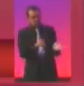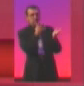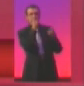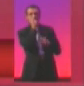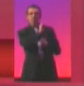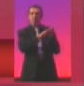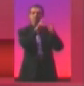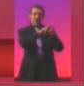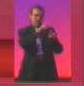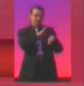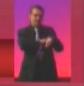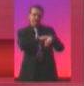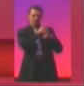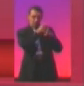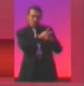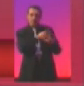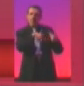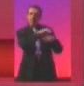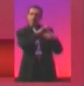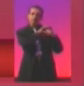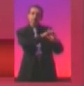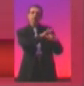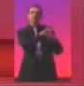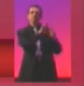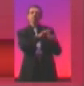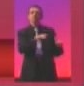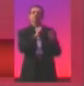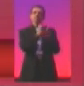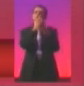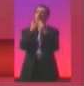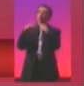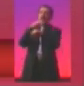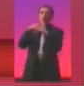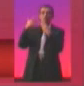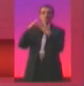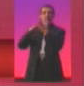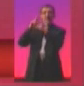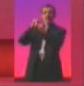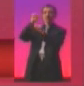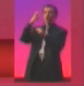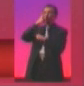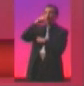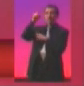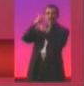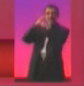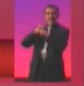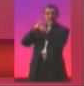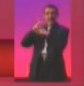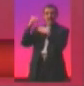spend more time with their kids and to ensure that our parents have more dignity in elderly care.